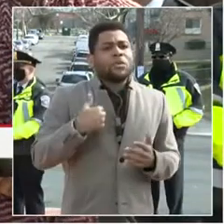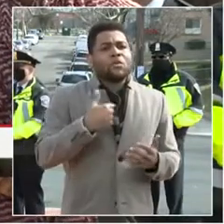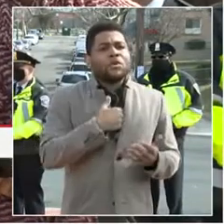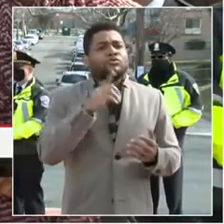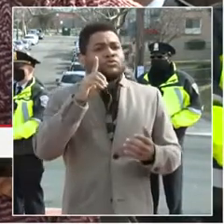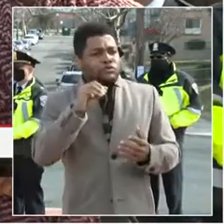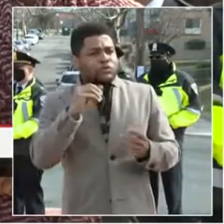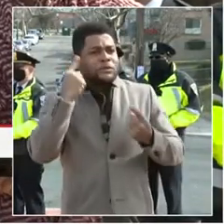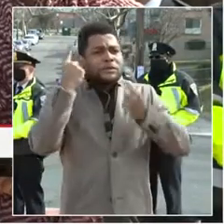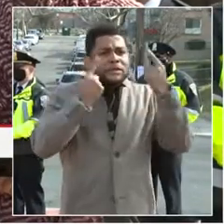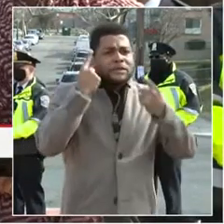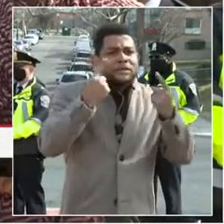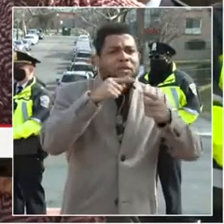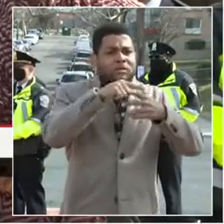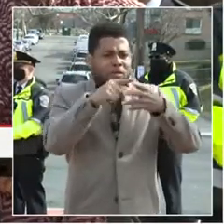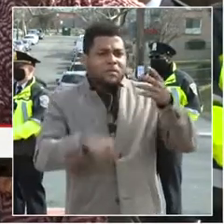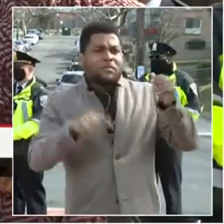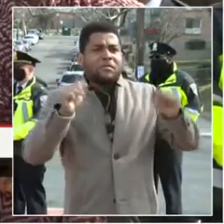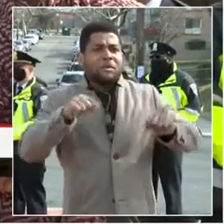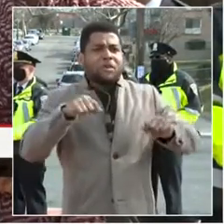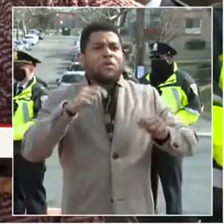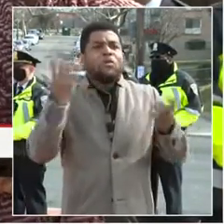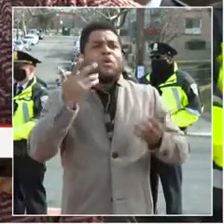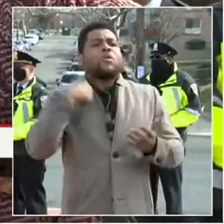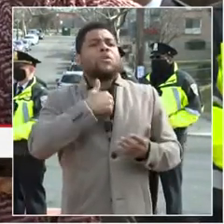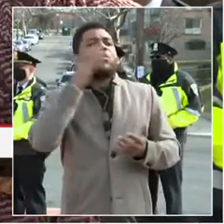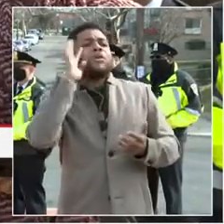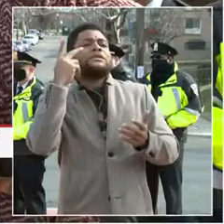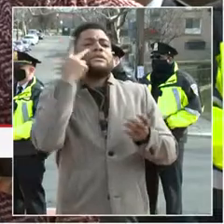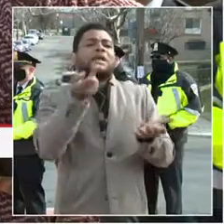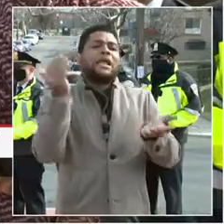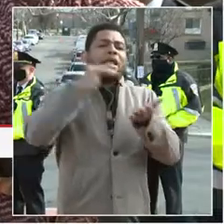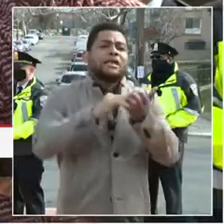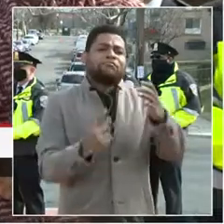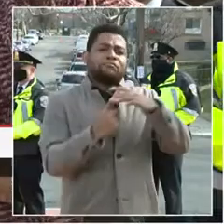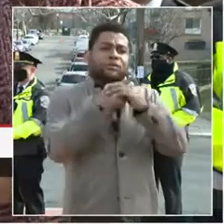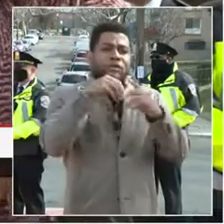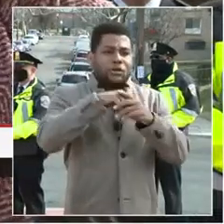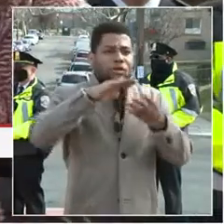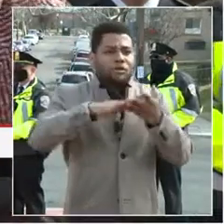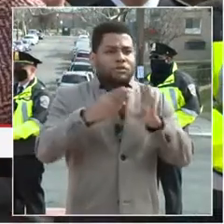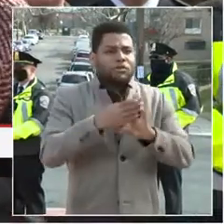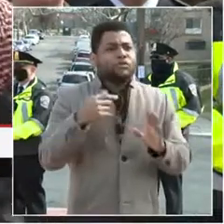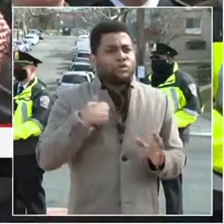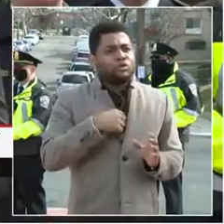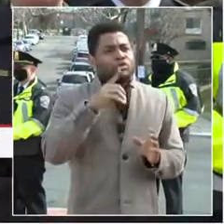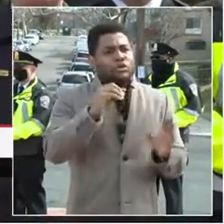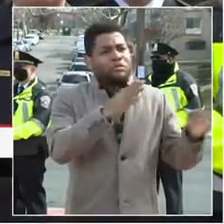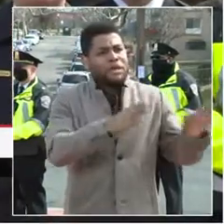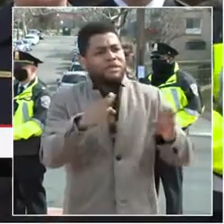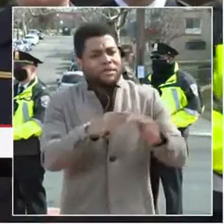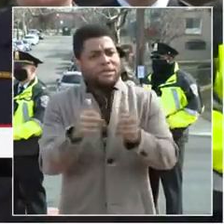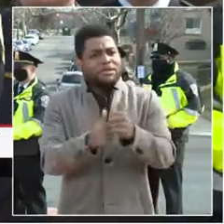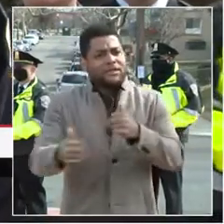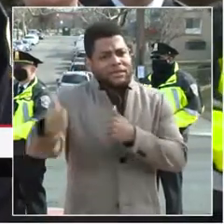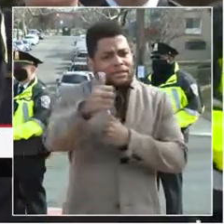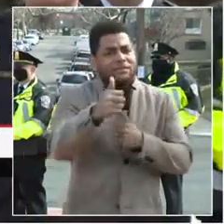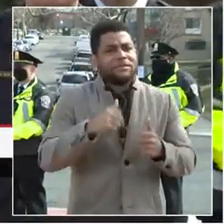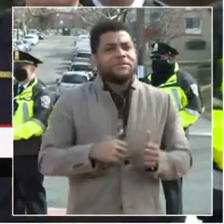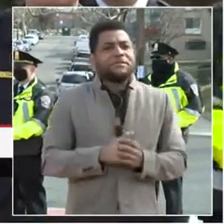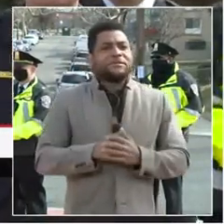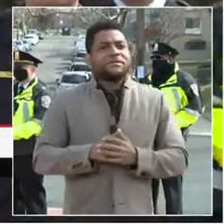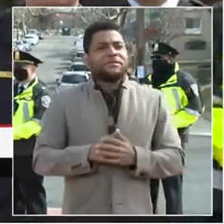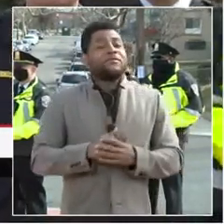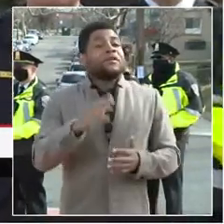for possibilities that we may see here in our city, and we plan accordingly for that. Okay, I'm going to take one more